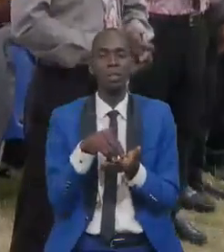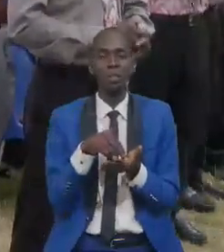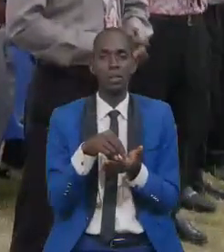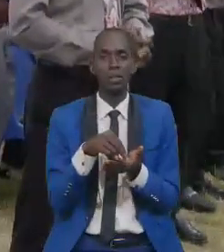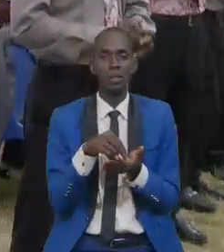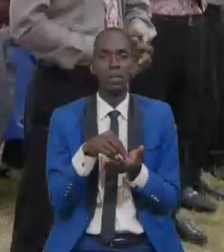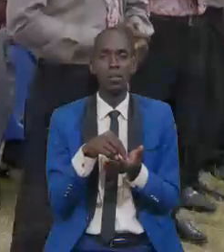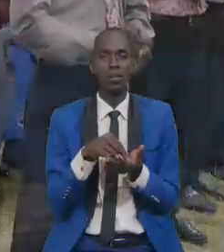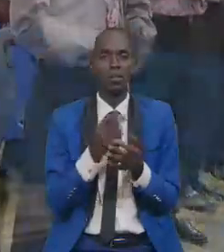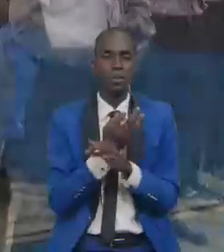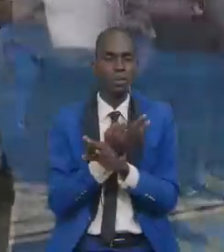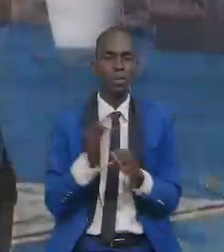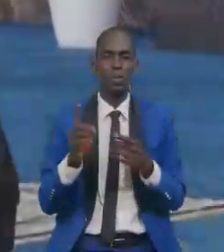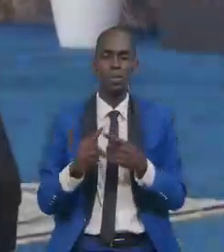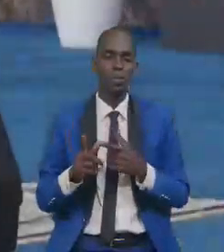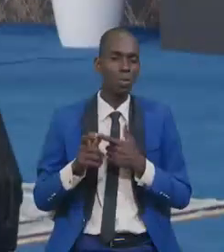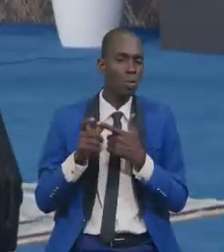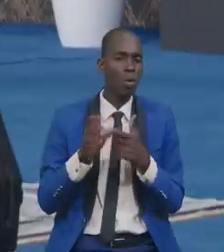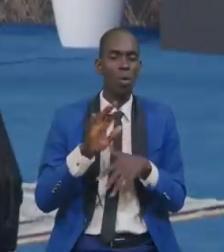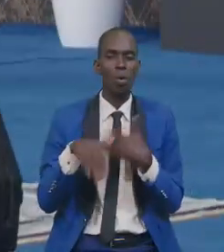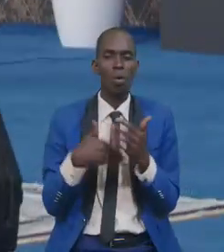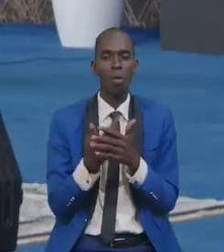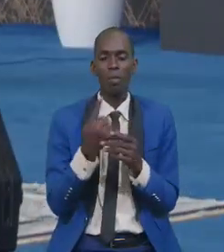free to run the race,